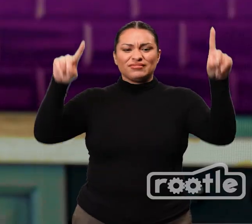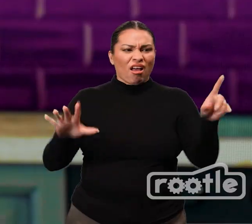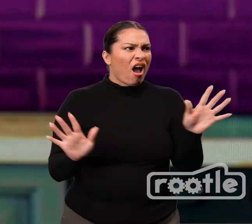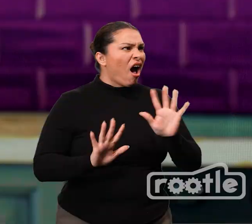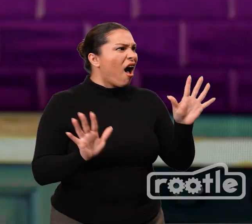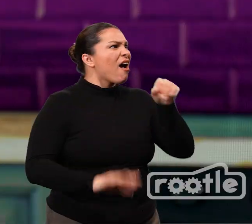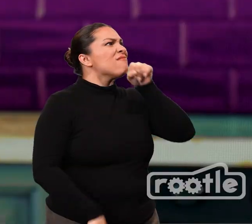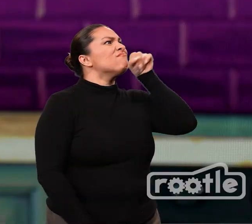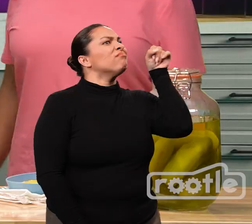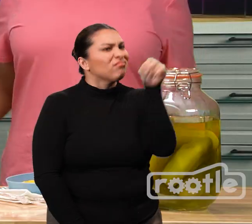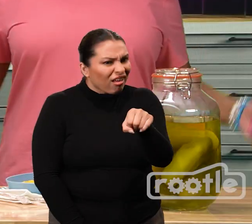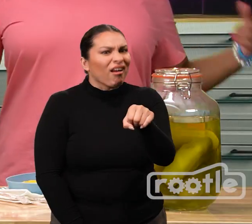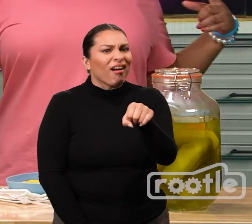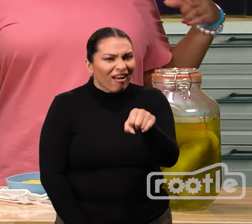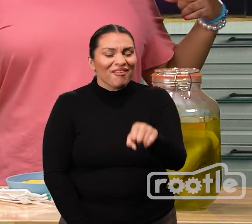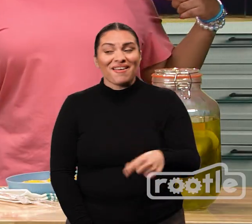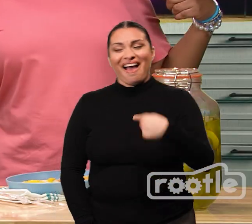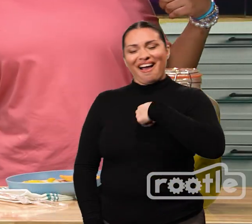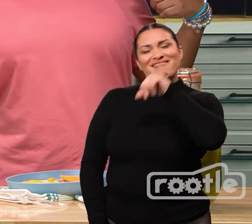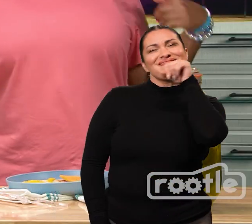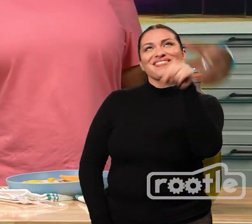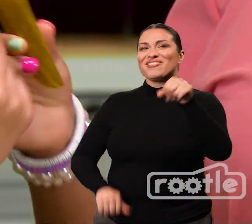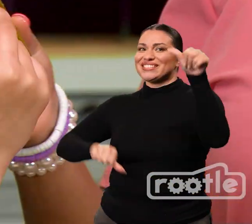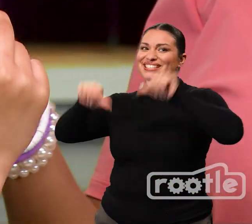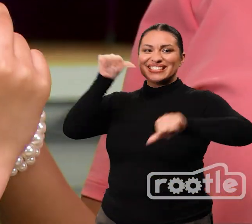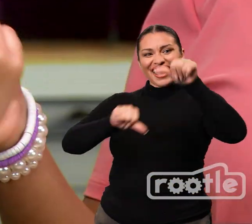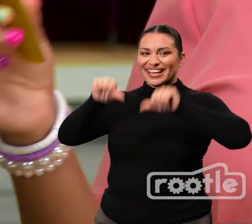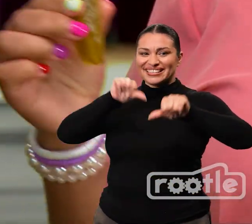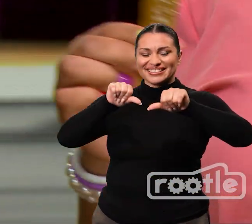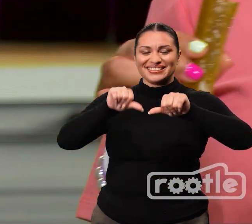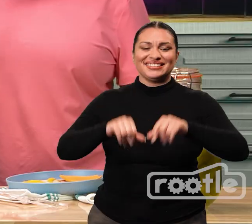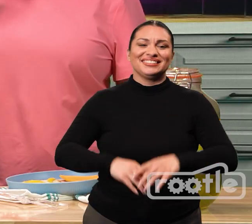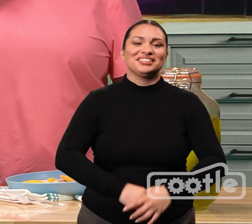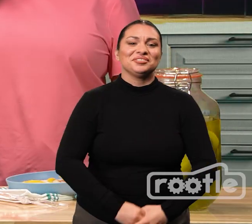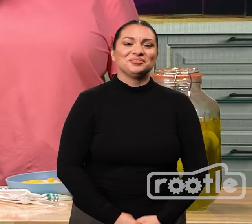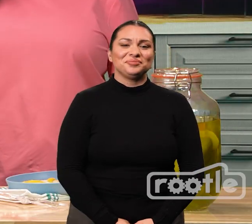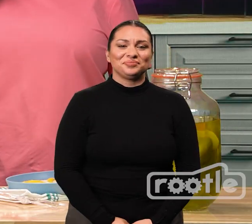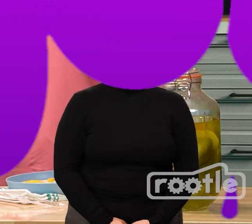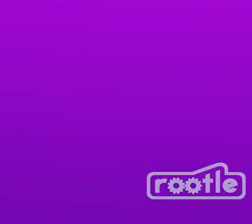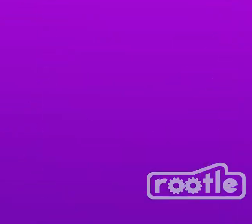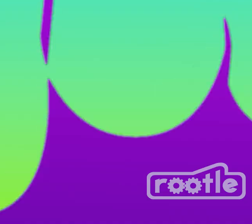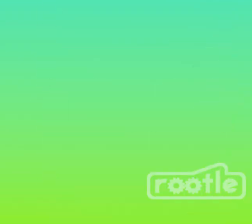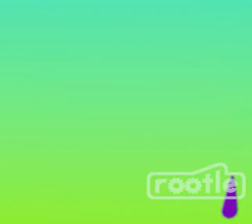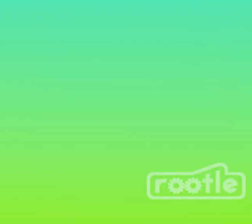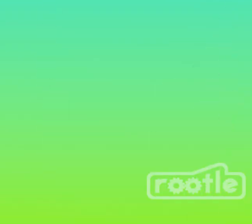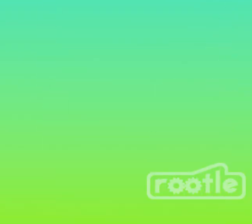I love pickles. And I love science. Cheers.